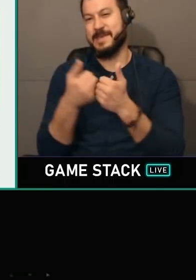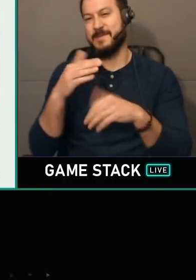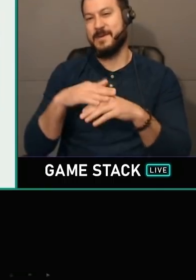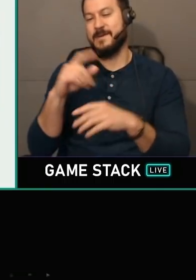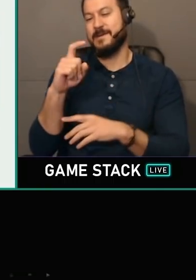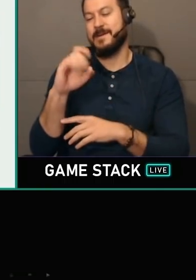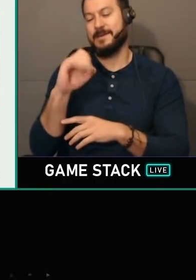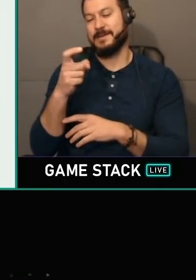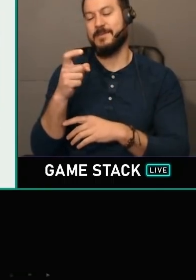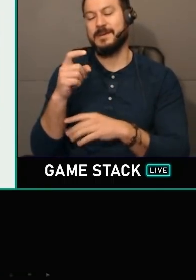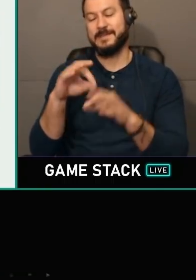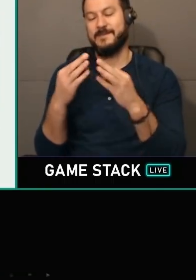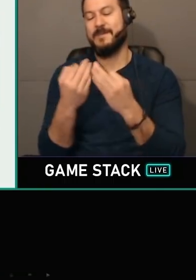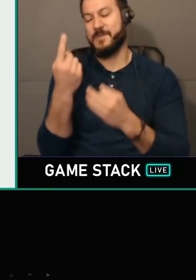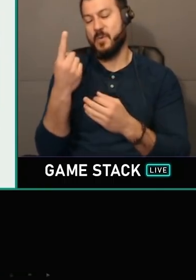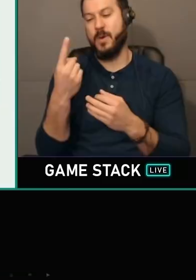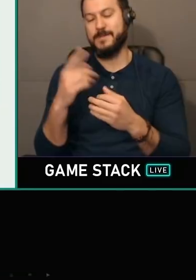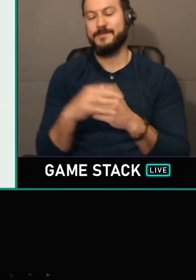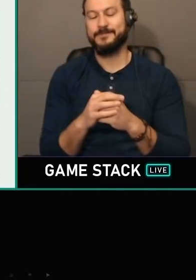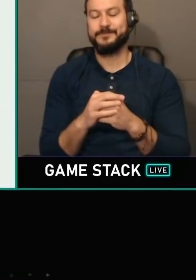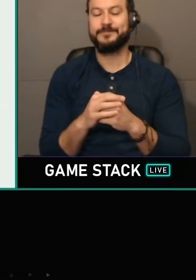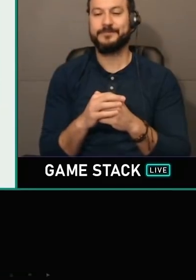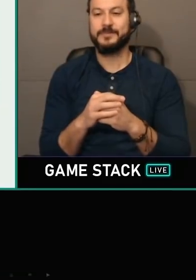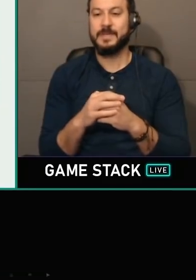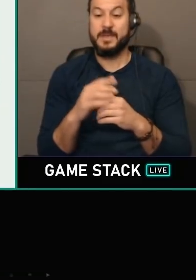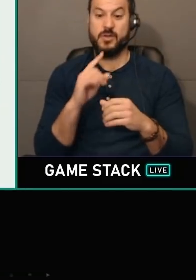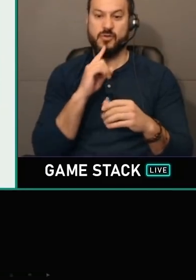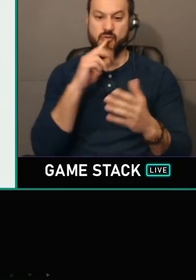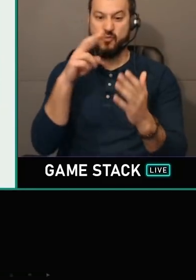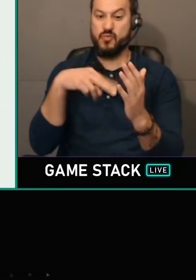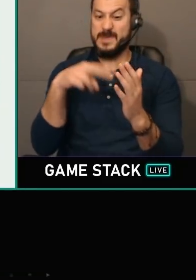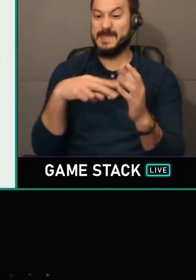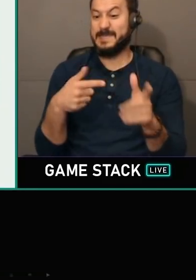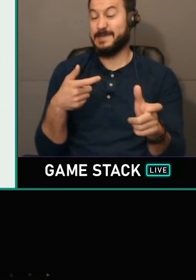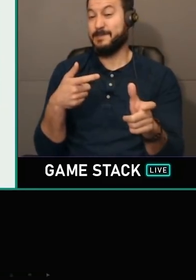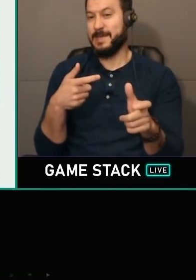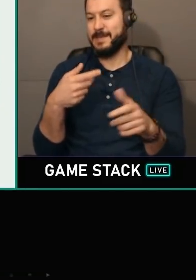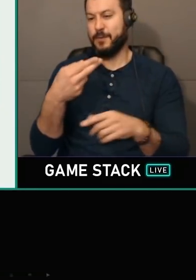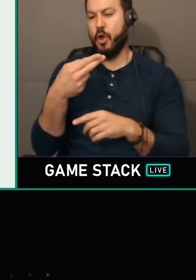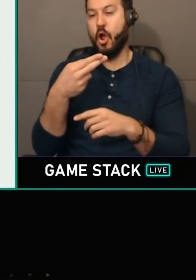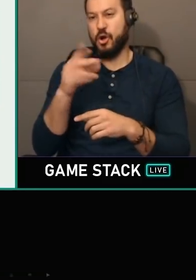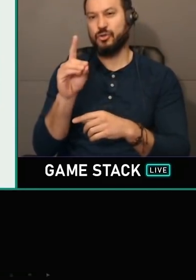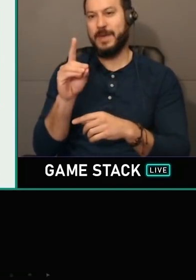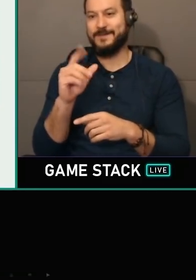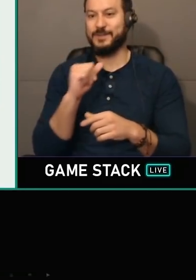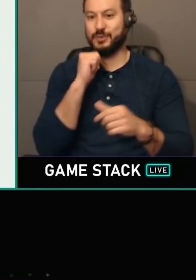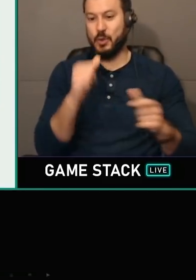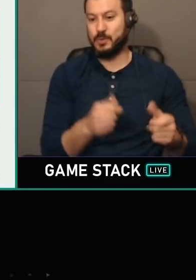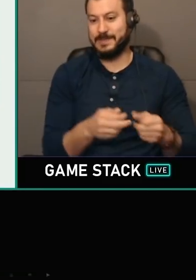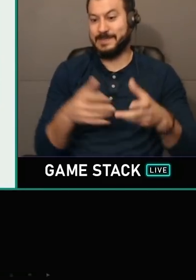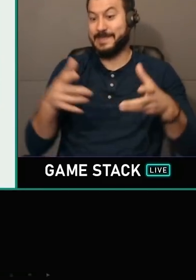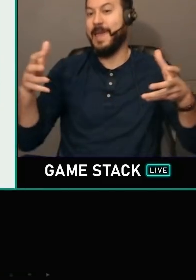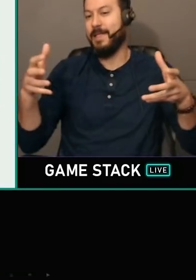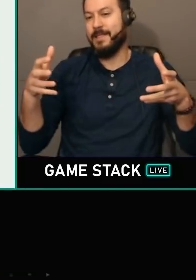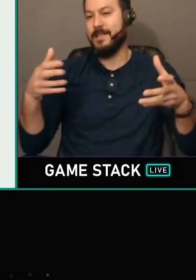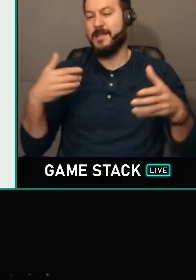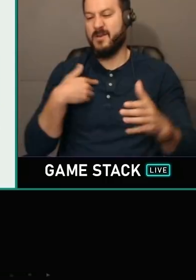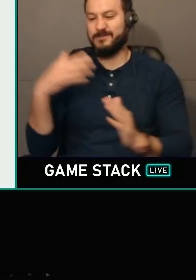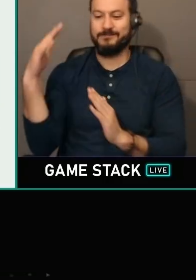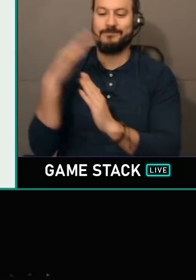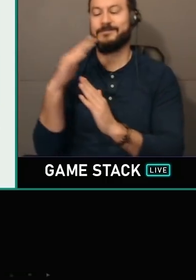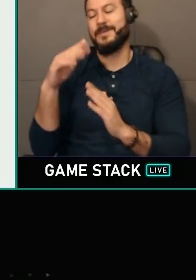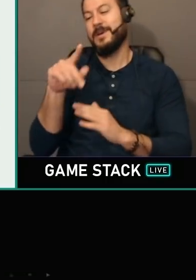of consoles. First of all, the read speeds of hard drives don't scale. Hard drives cap out at about